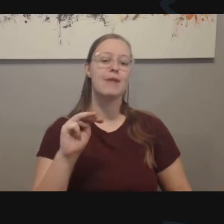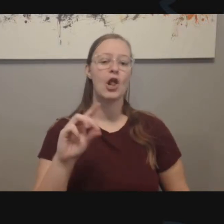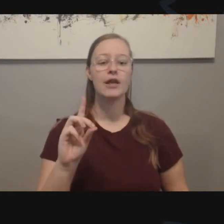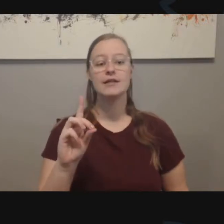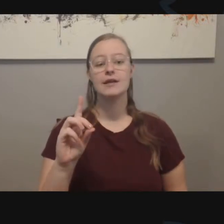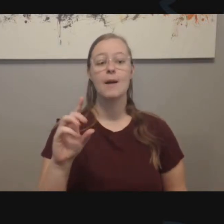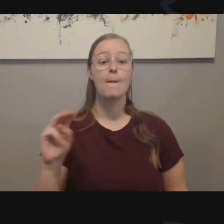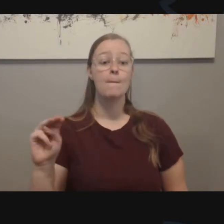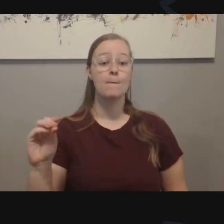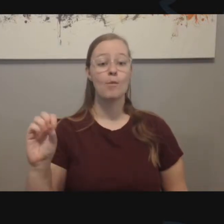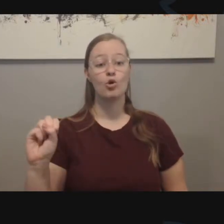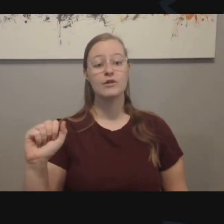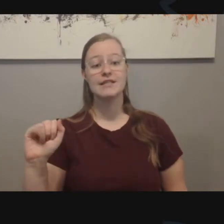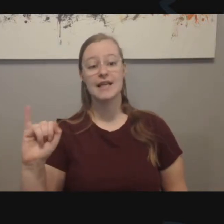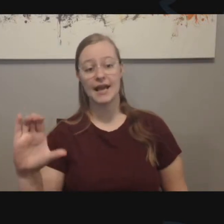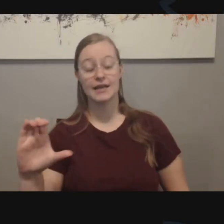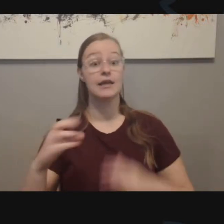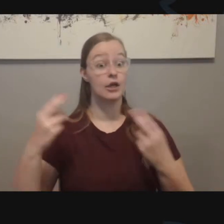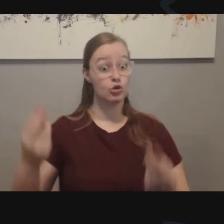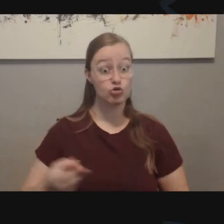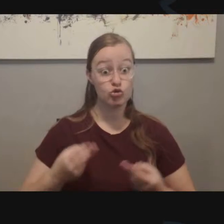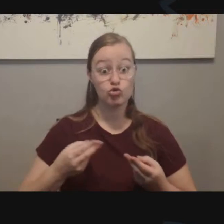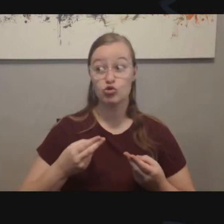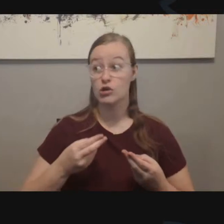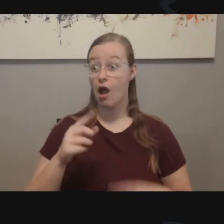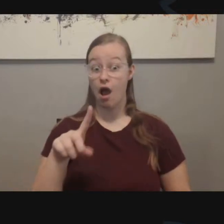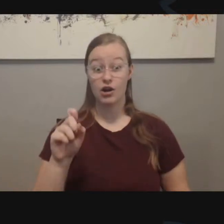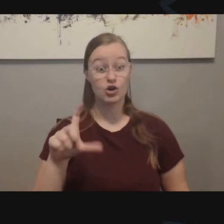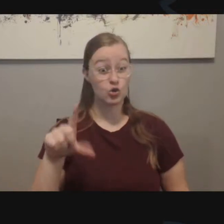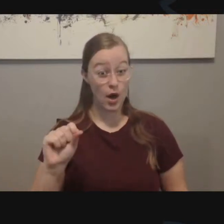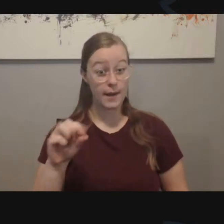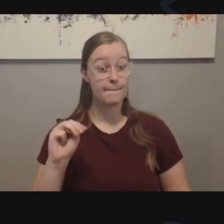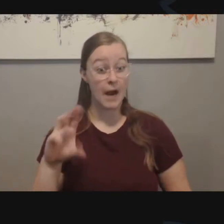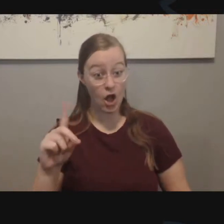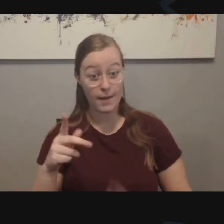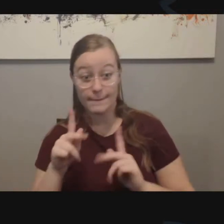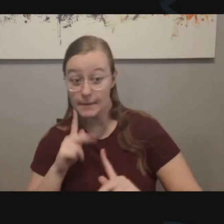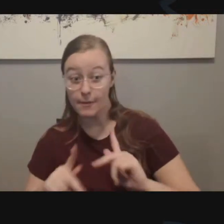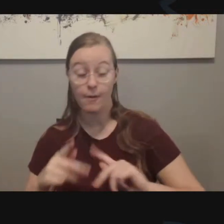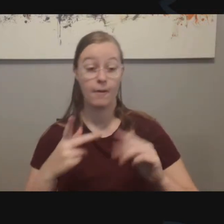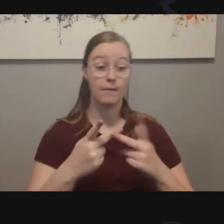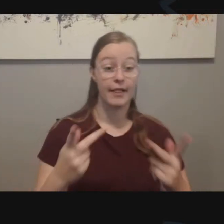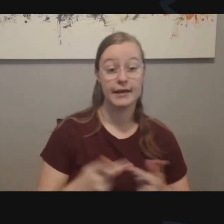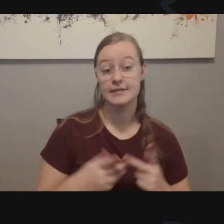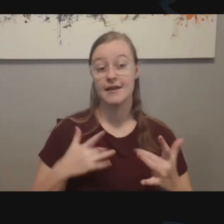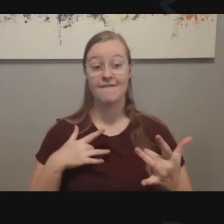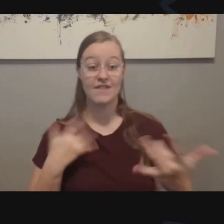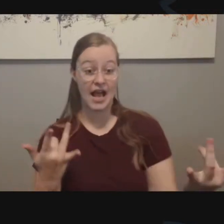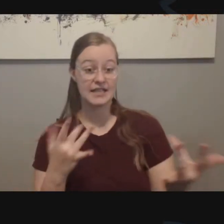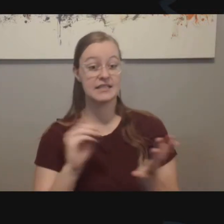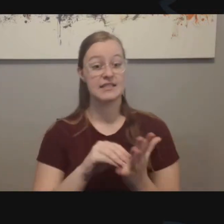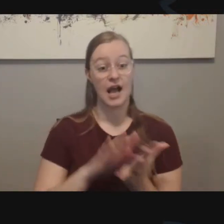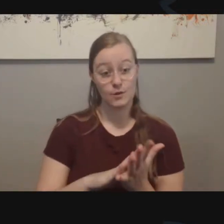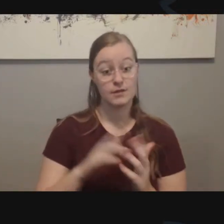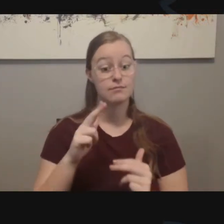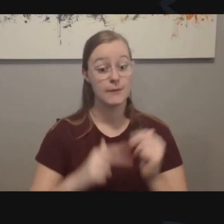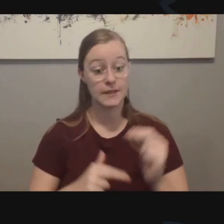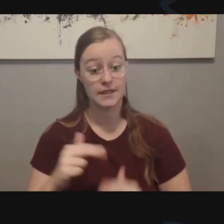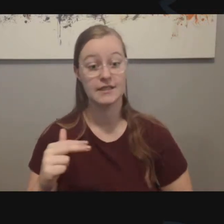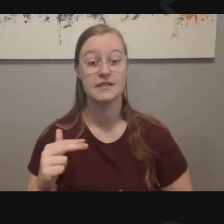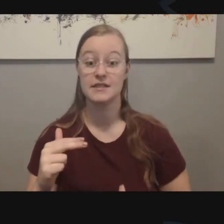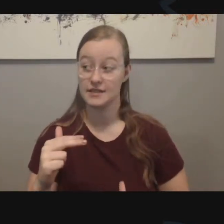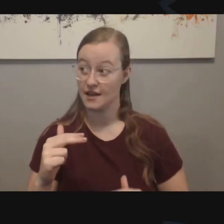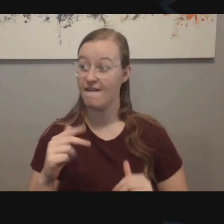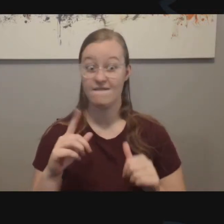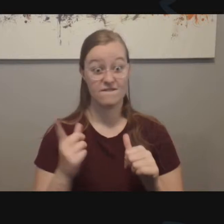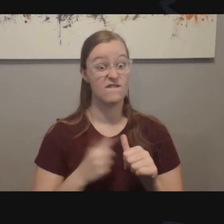We introduced 120 Maryland people, places, events, documents, and buildings that were first in